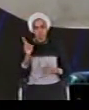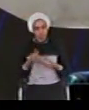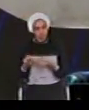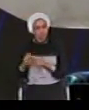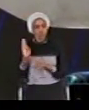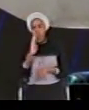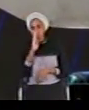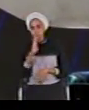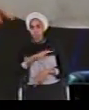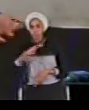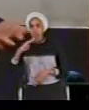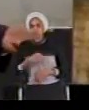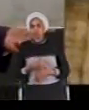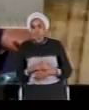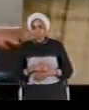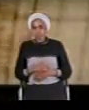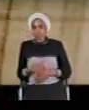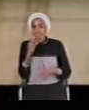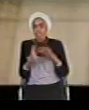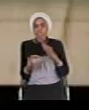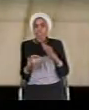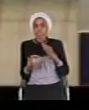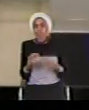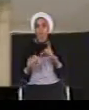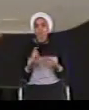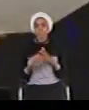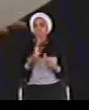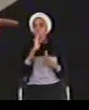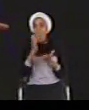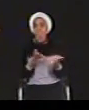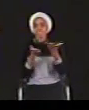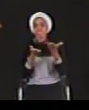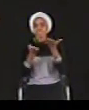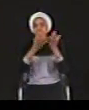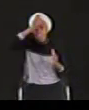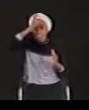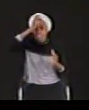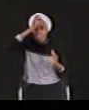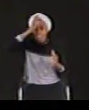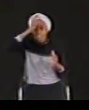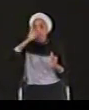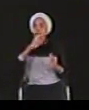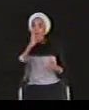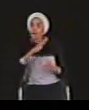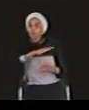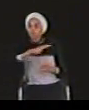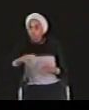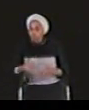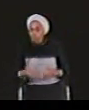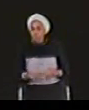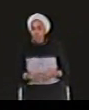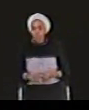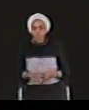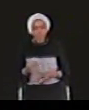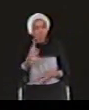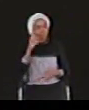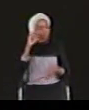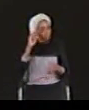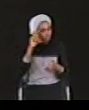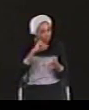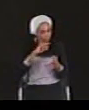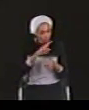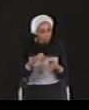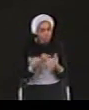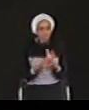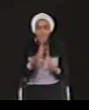bold. If the people who are serving Satan are bold, those who are serving the